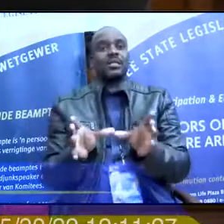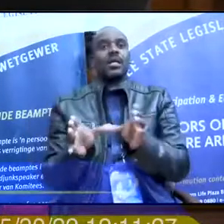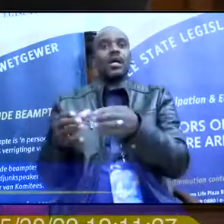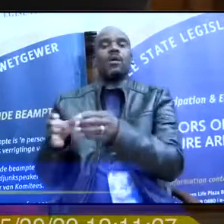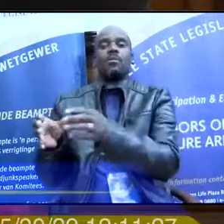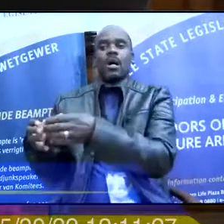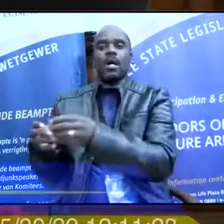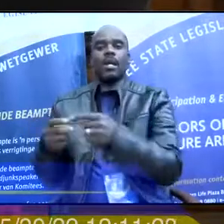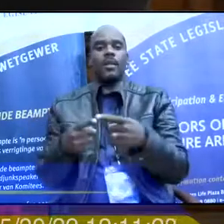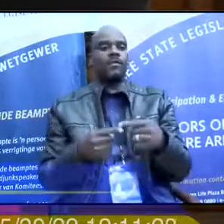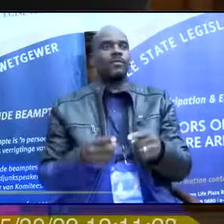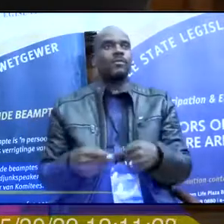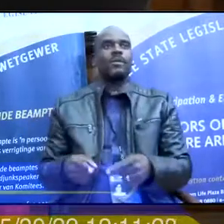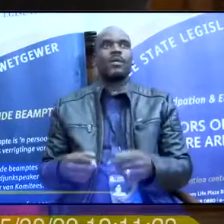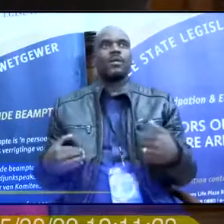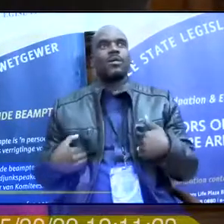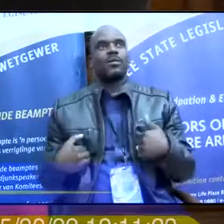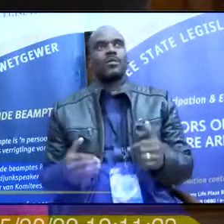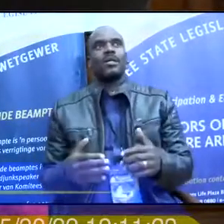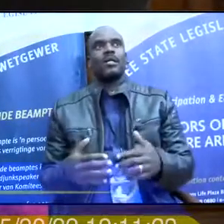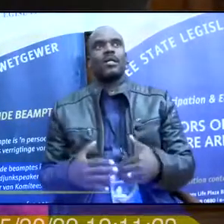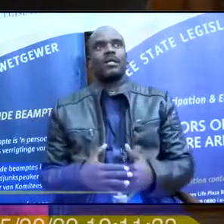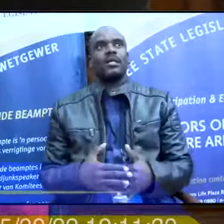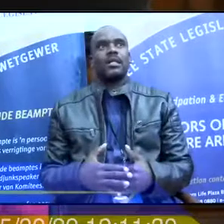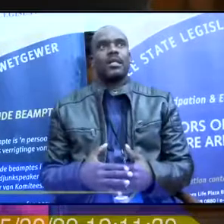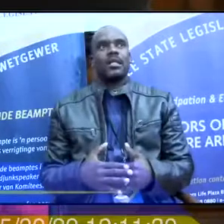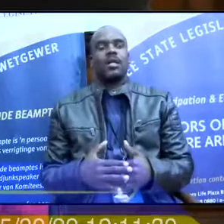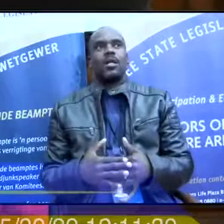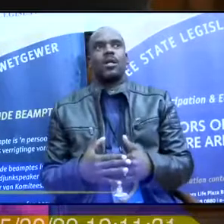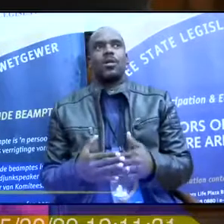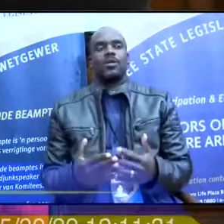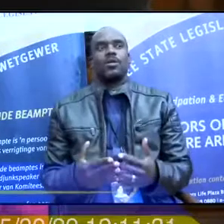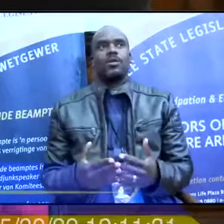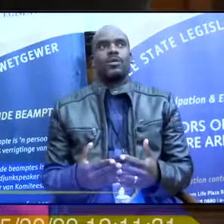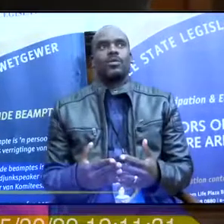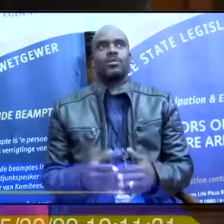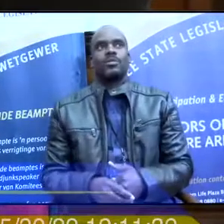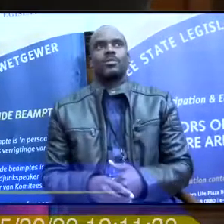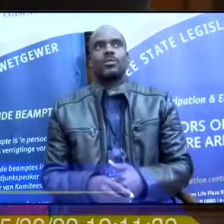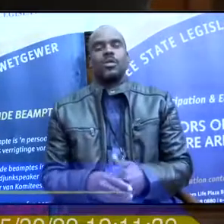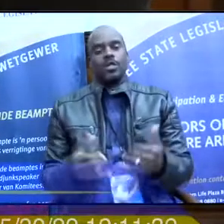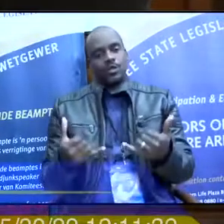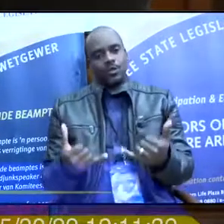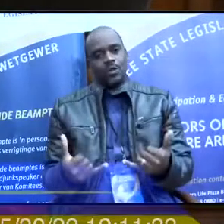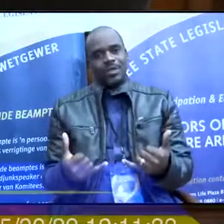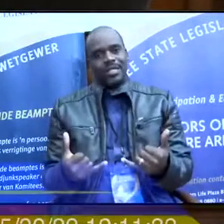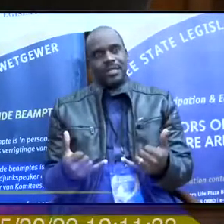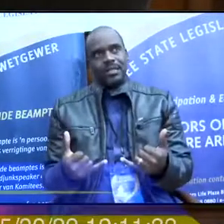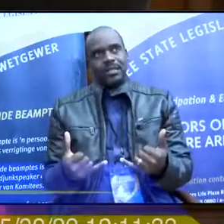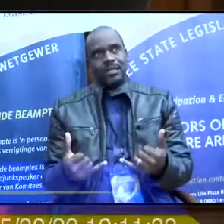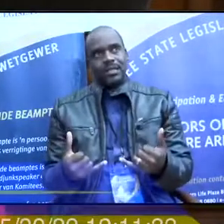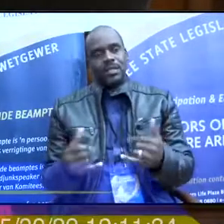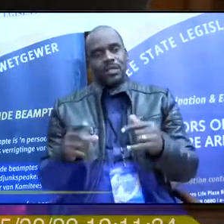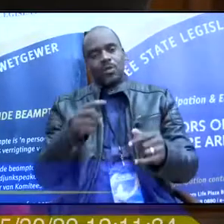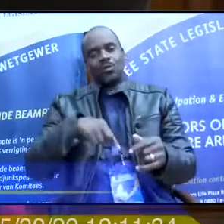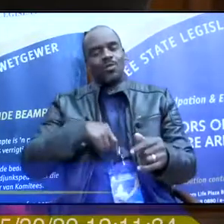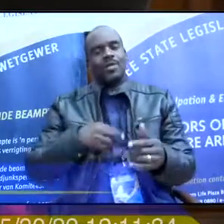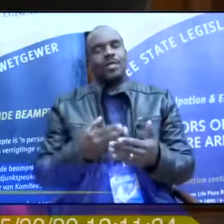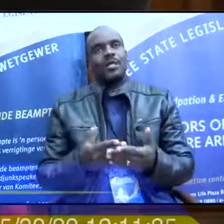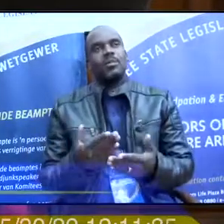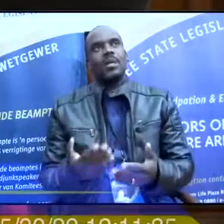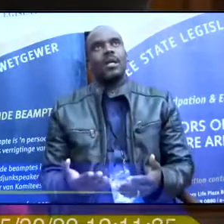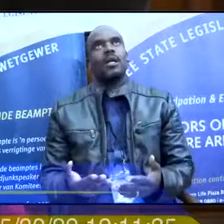would be one of the great ideas that could be implemented at the provincial level so that we can then have an inclusive